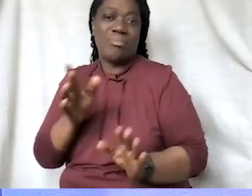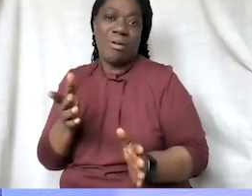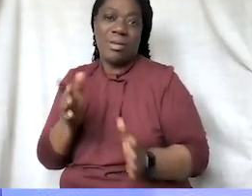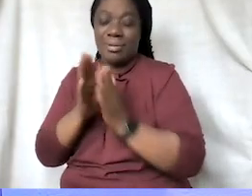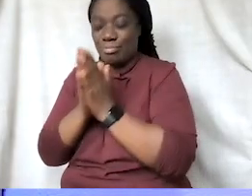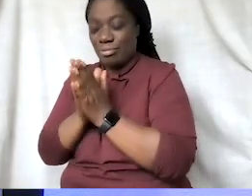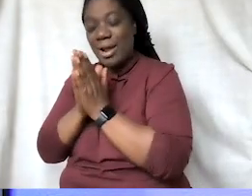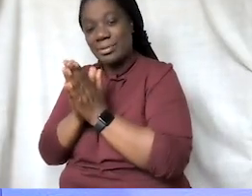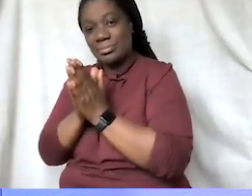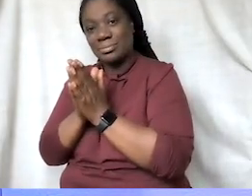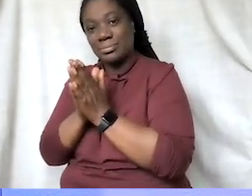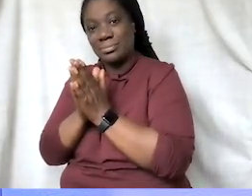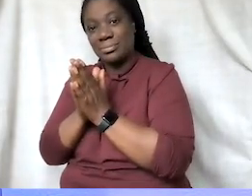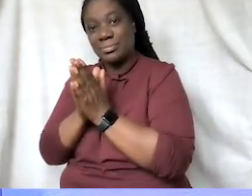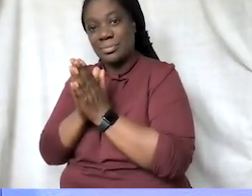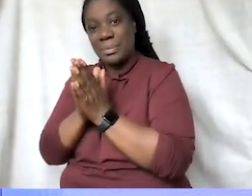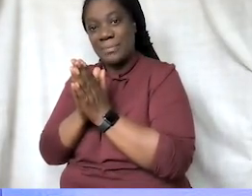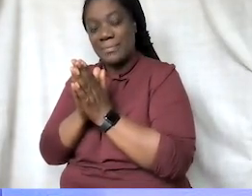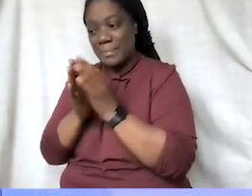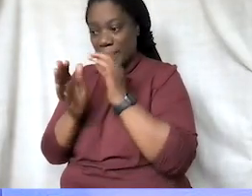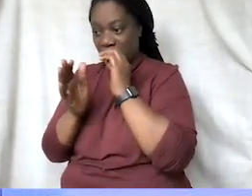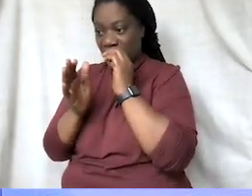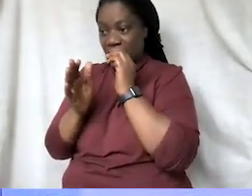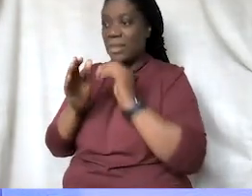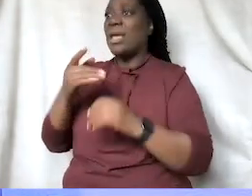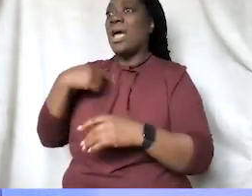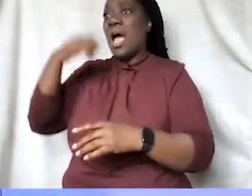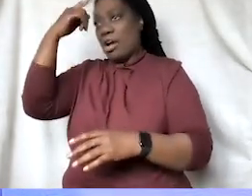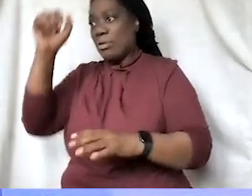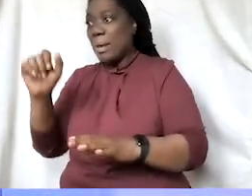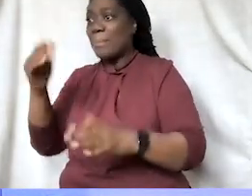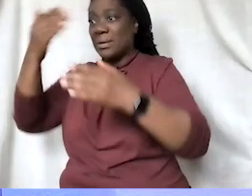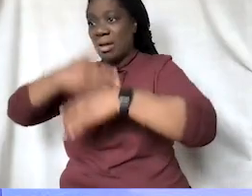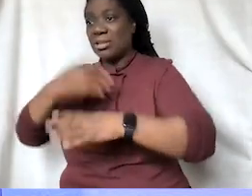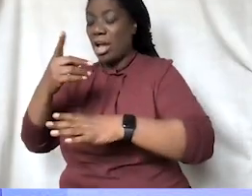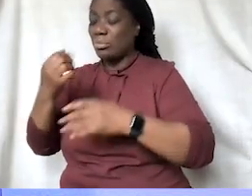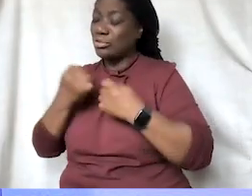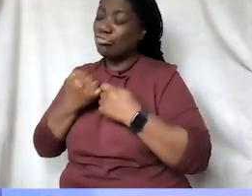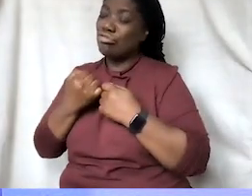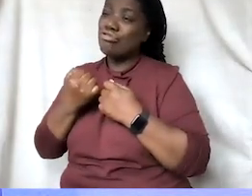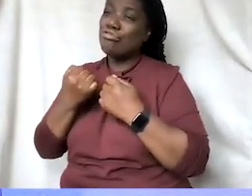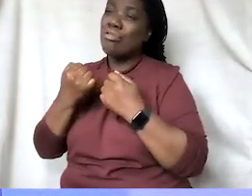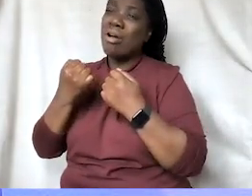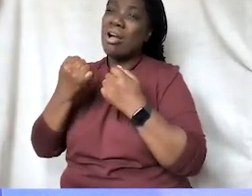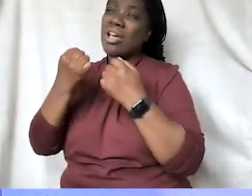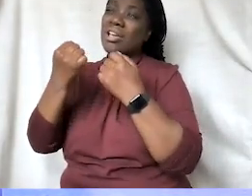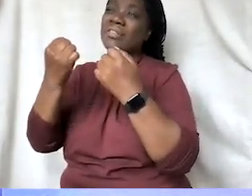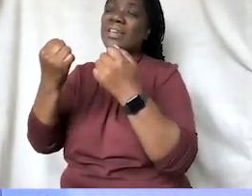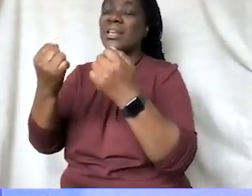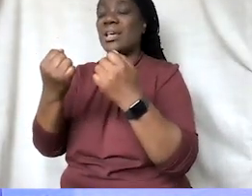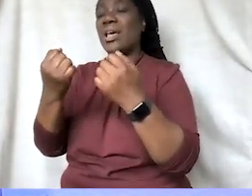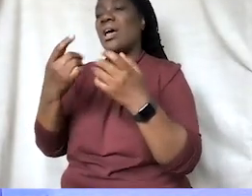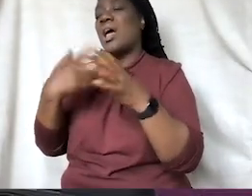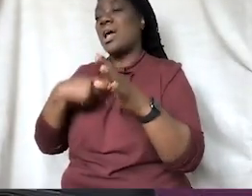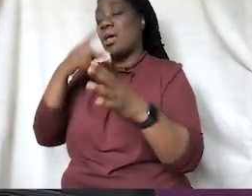of prayer. I remember that night when I was driving my car back in Trinidad and I fell asleep